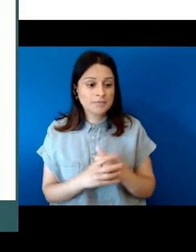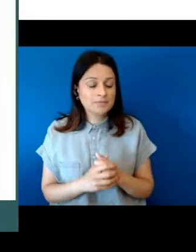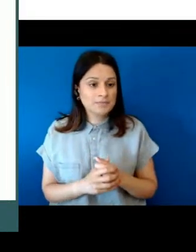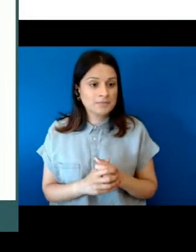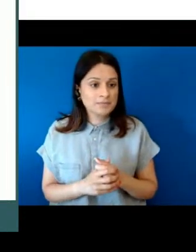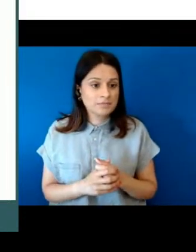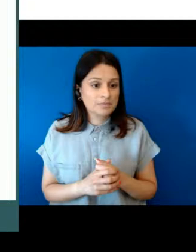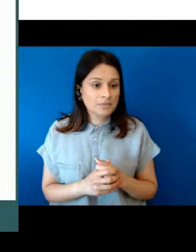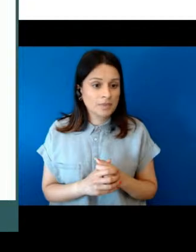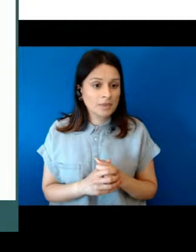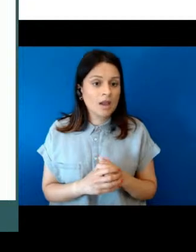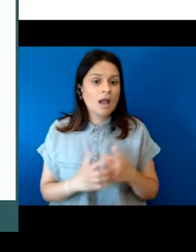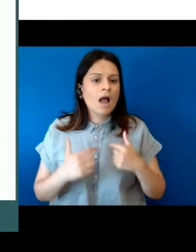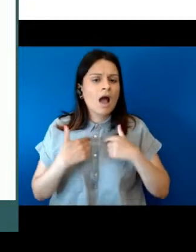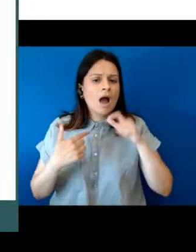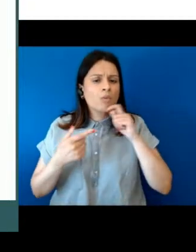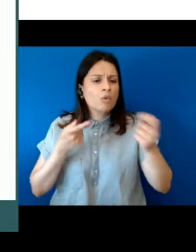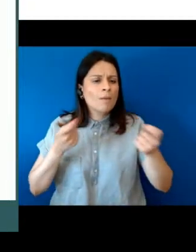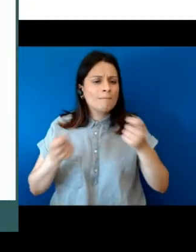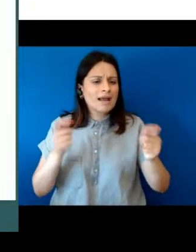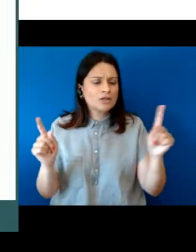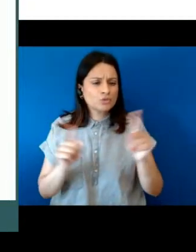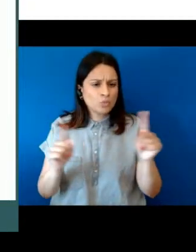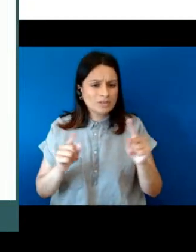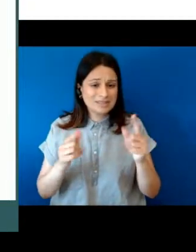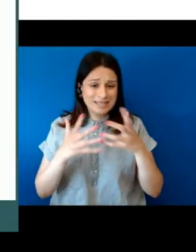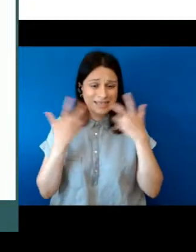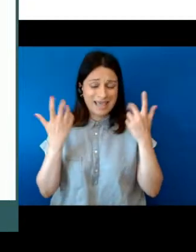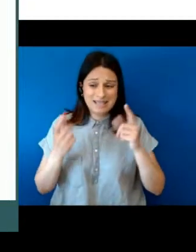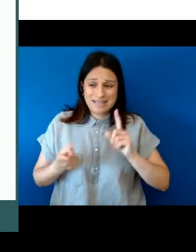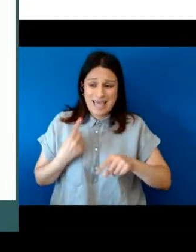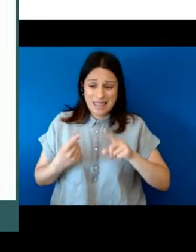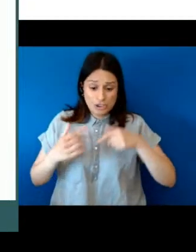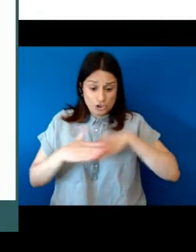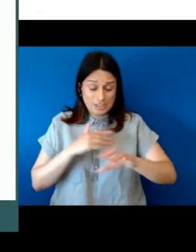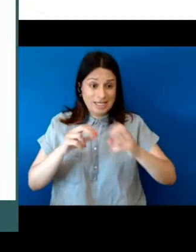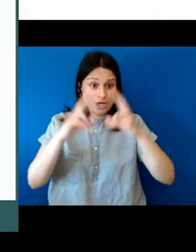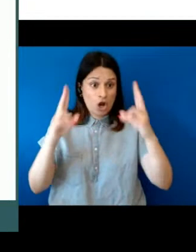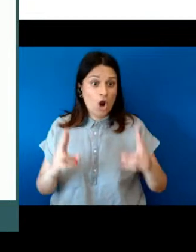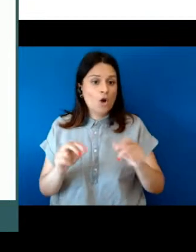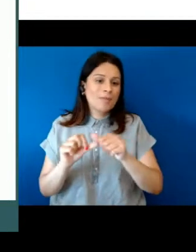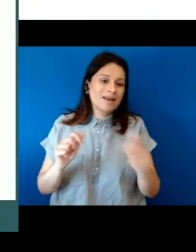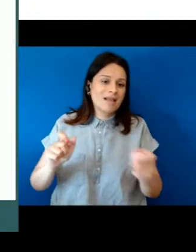of managing cat allergy within the home as well. Next slide, please.